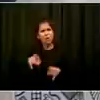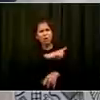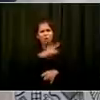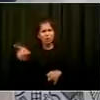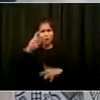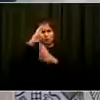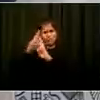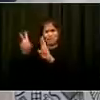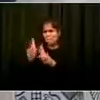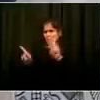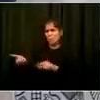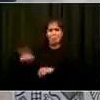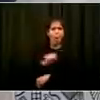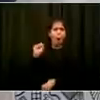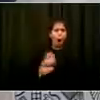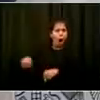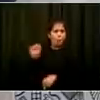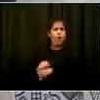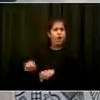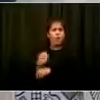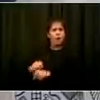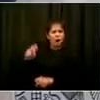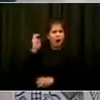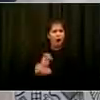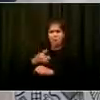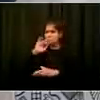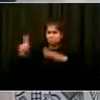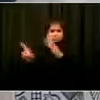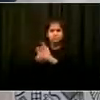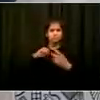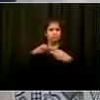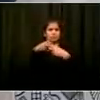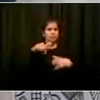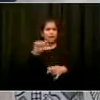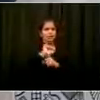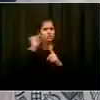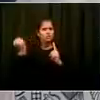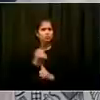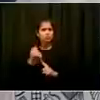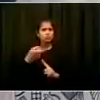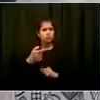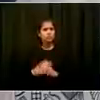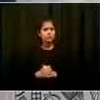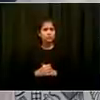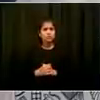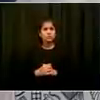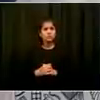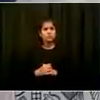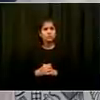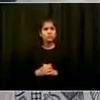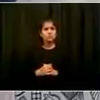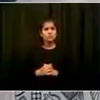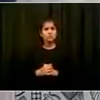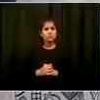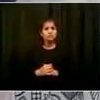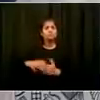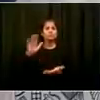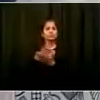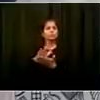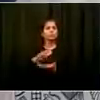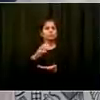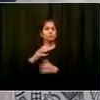got what they needed. Go ahead, Chancellor. Thank you, Mr. Mayor. I will only add, Marcia, that